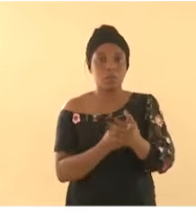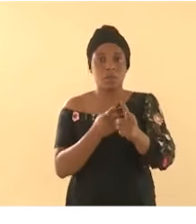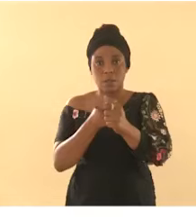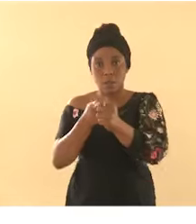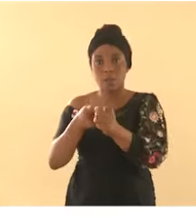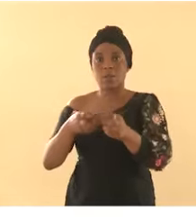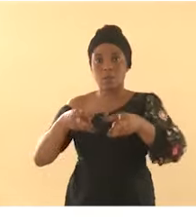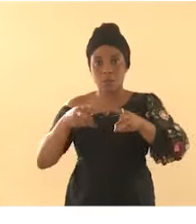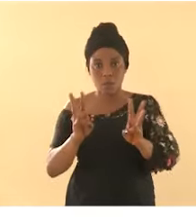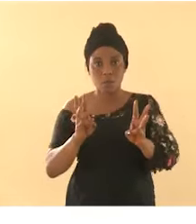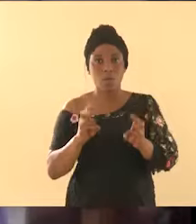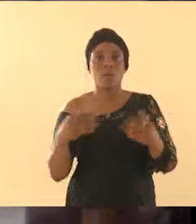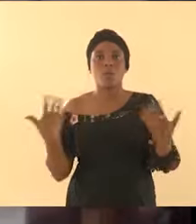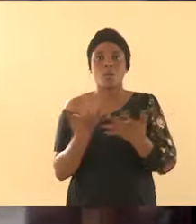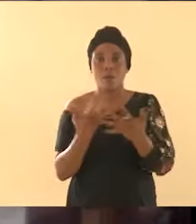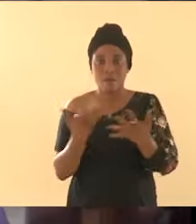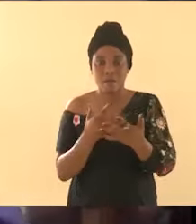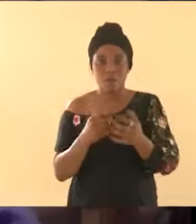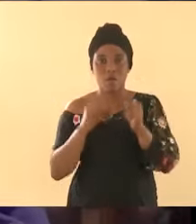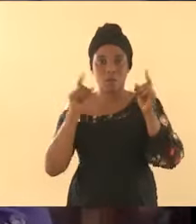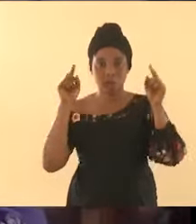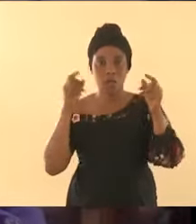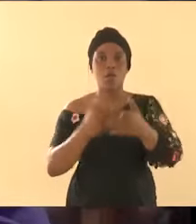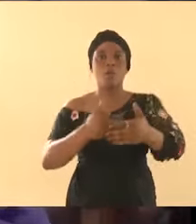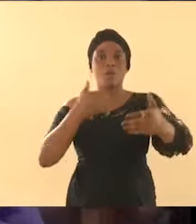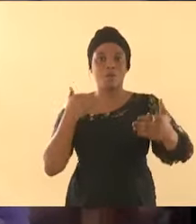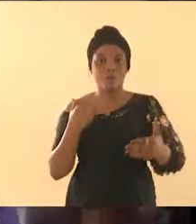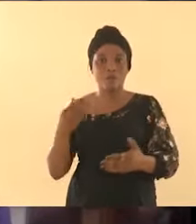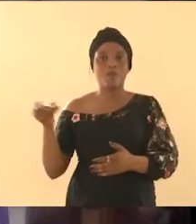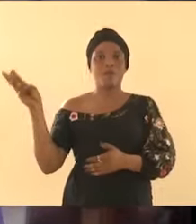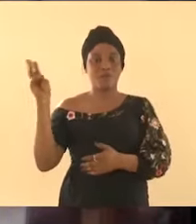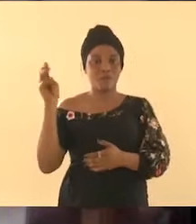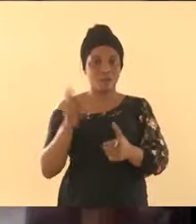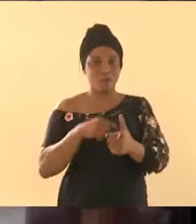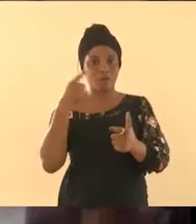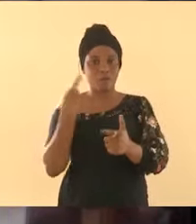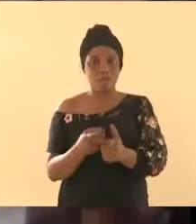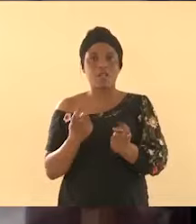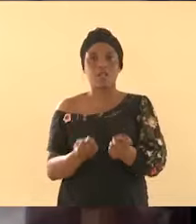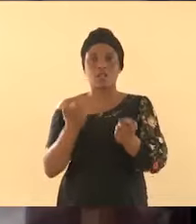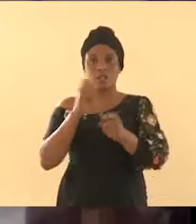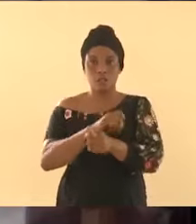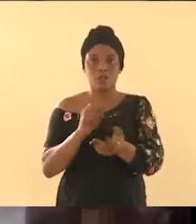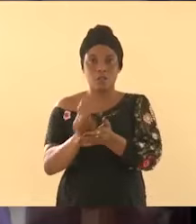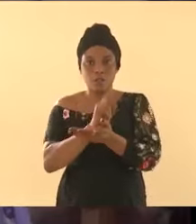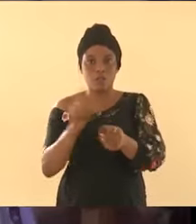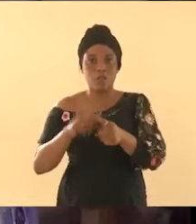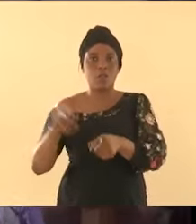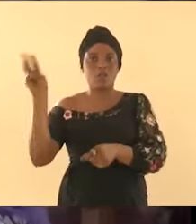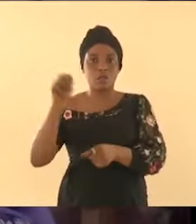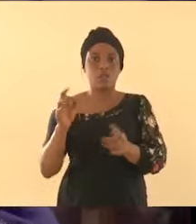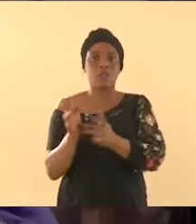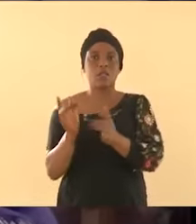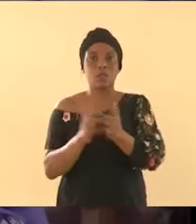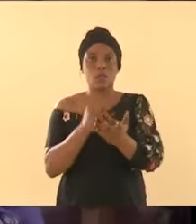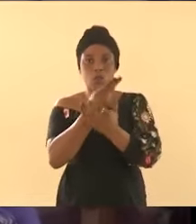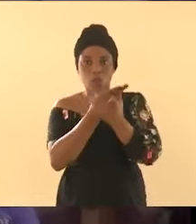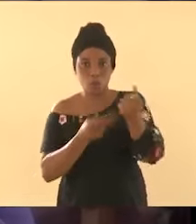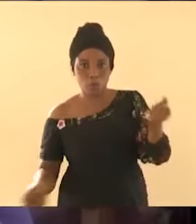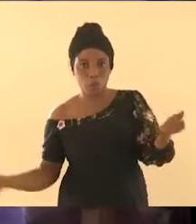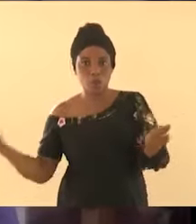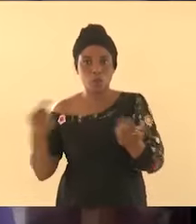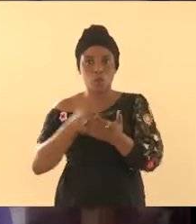they will disperse, they will run away. Their fragile faith will soon be tested. Before then, the transfiguration revealed to them